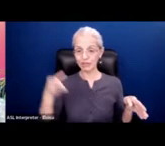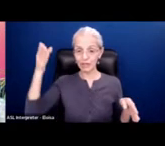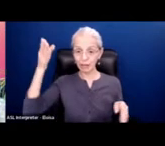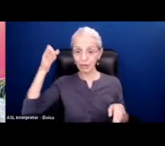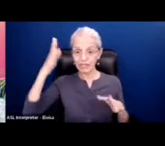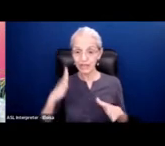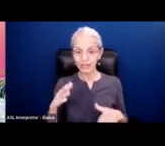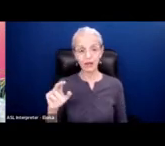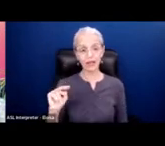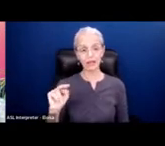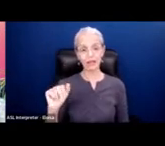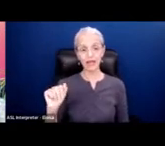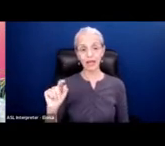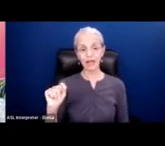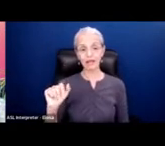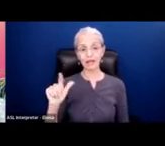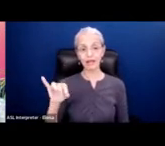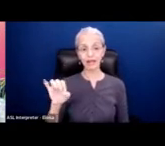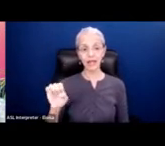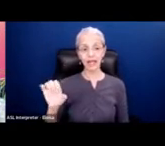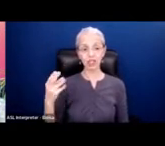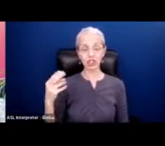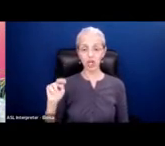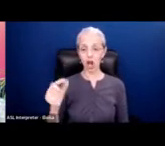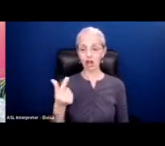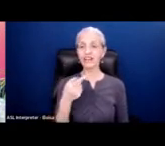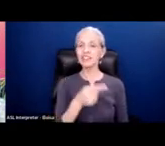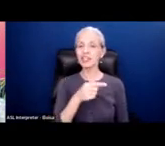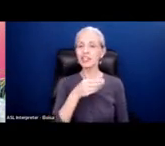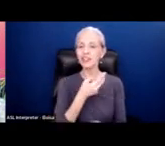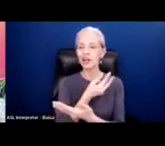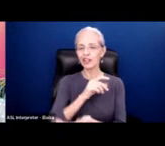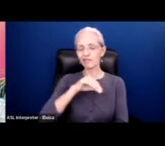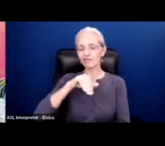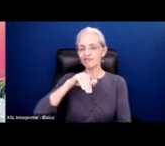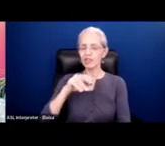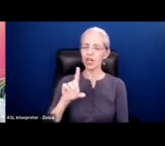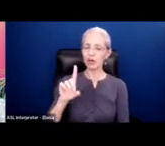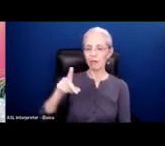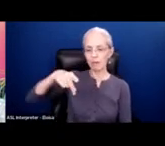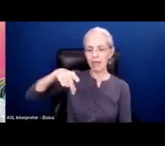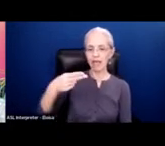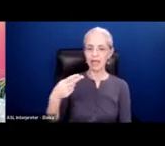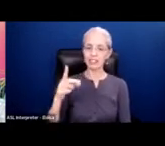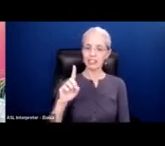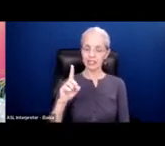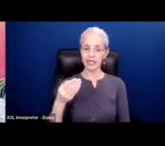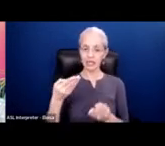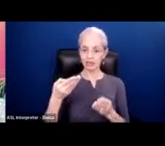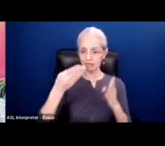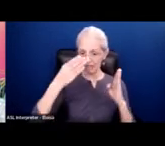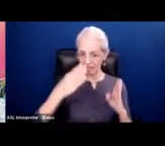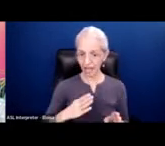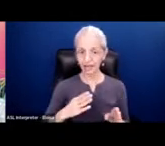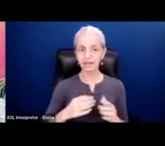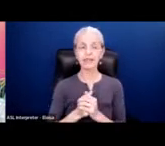is Natalie Chong. Natalie is a doctoral candidate at Brandeis University's Heller School for Social Policy and Management.